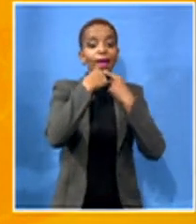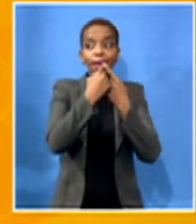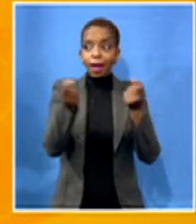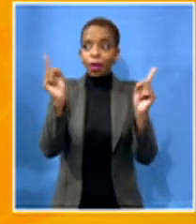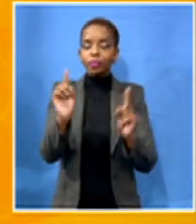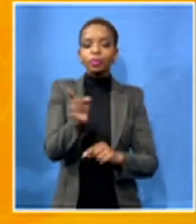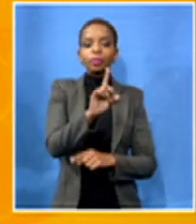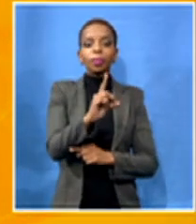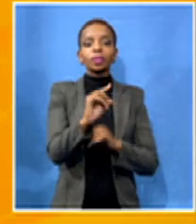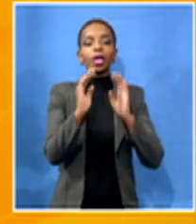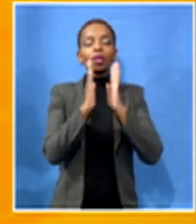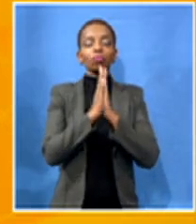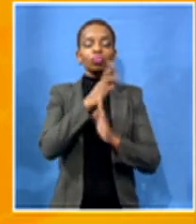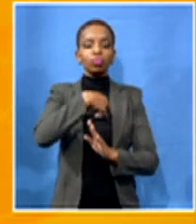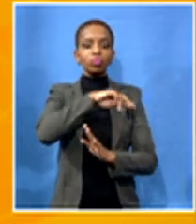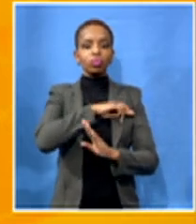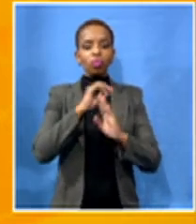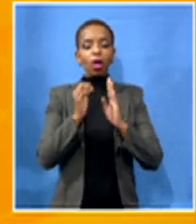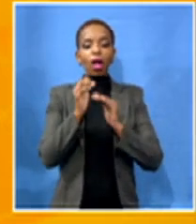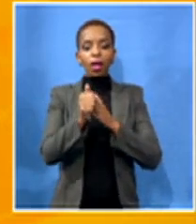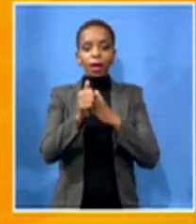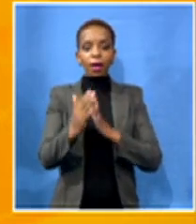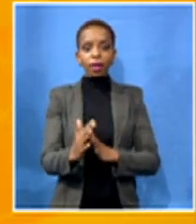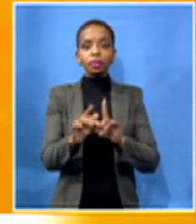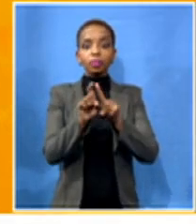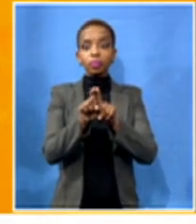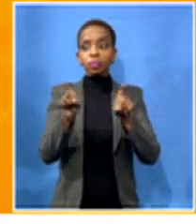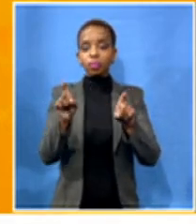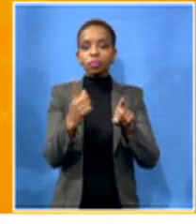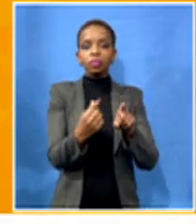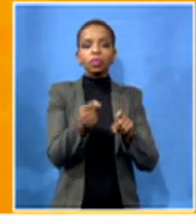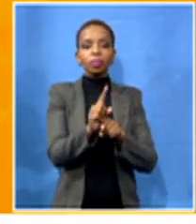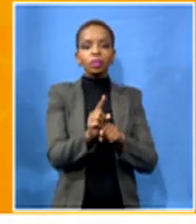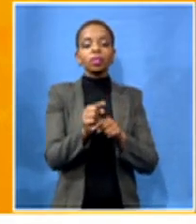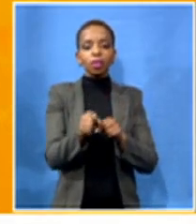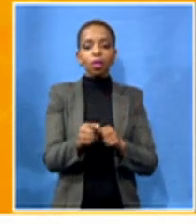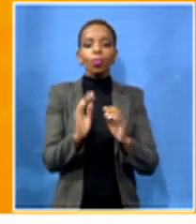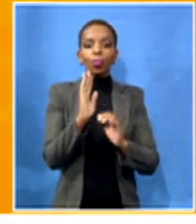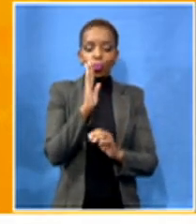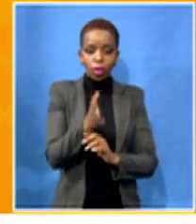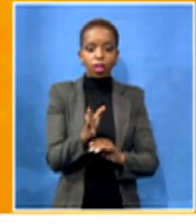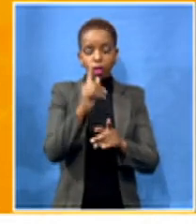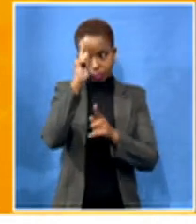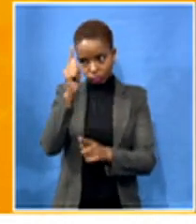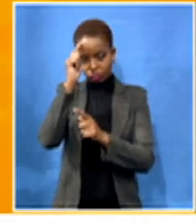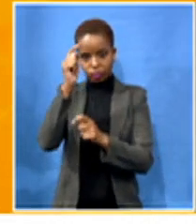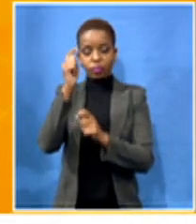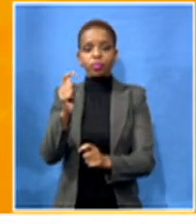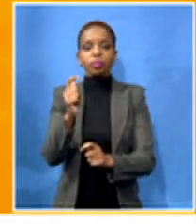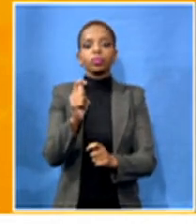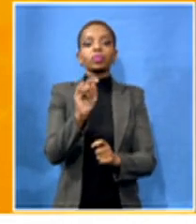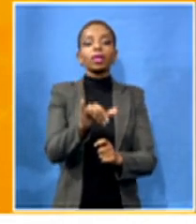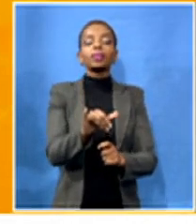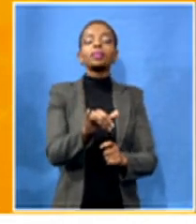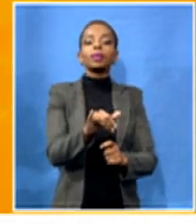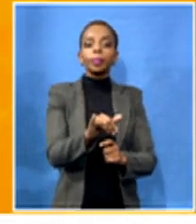religious leaders would not be recognised as essential frontline workers, would be recognised, let's correct that,